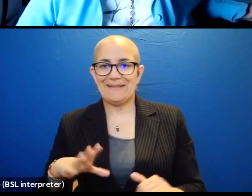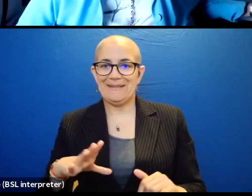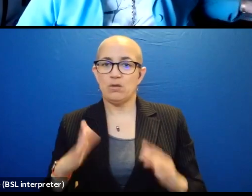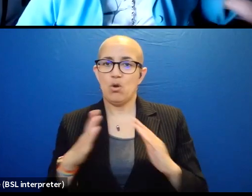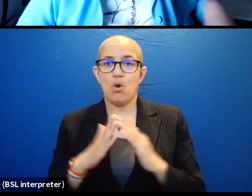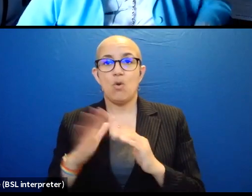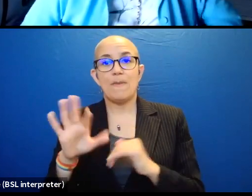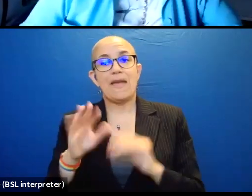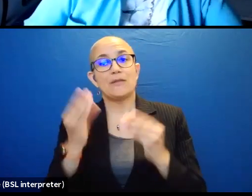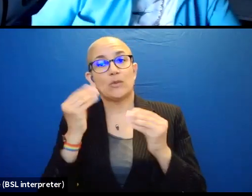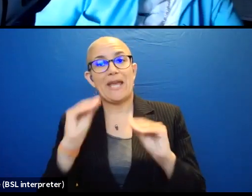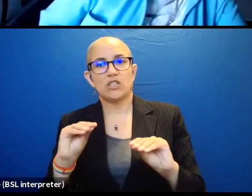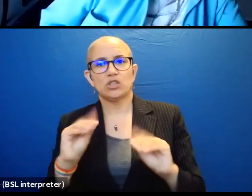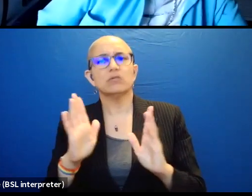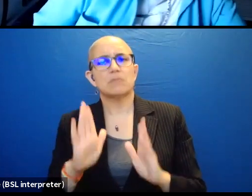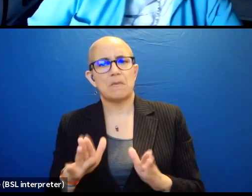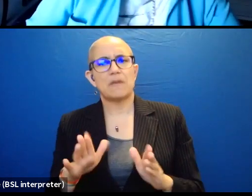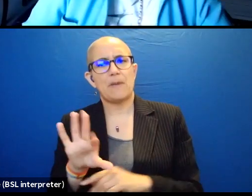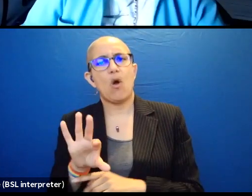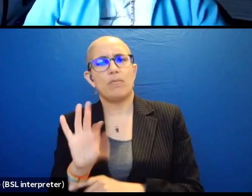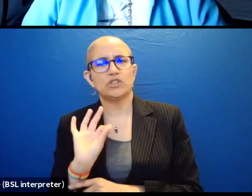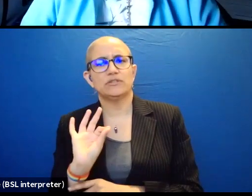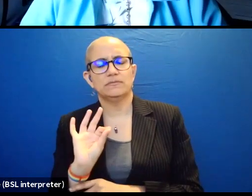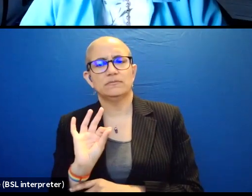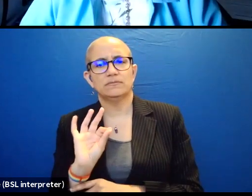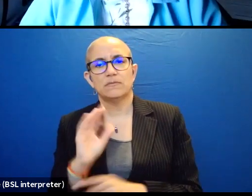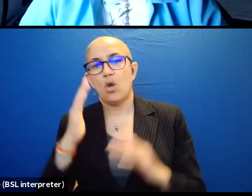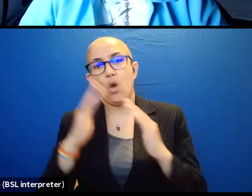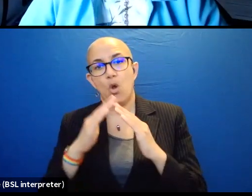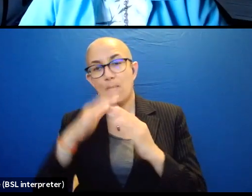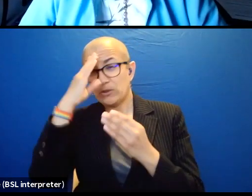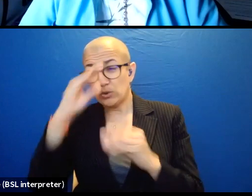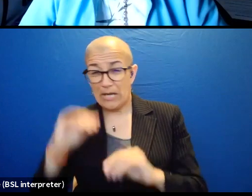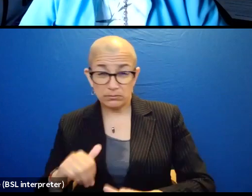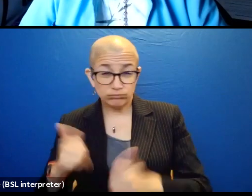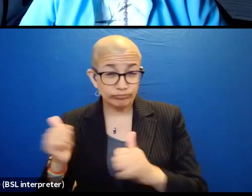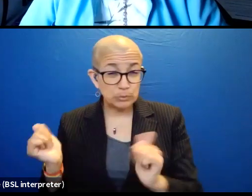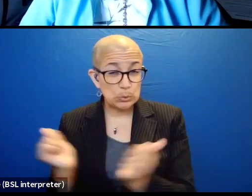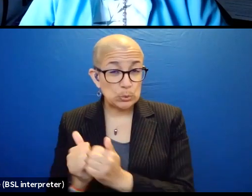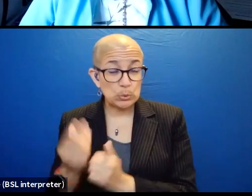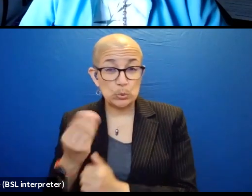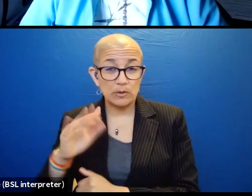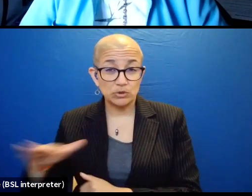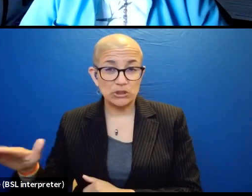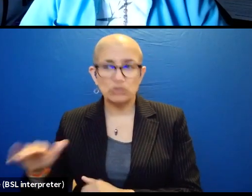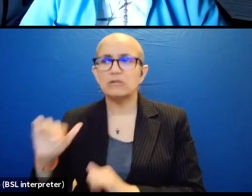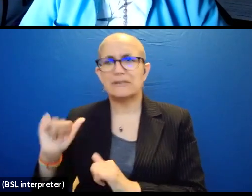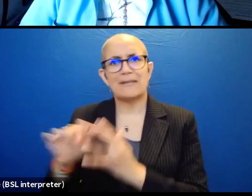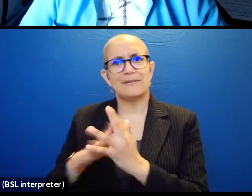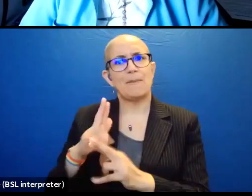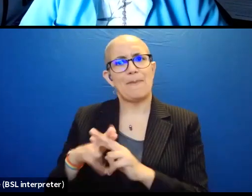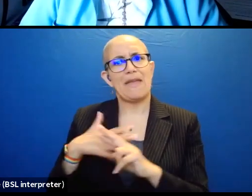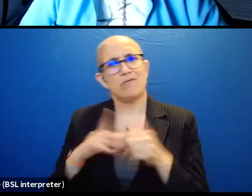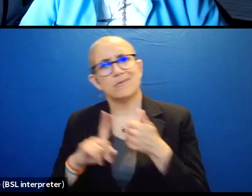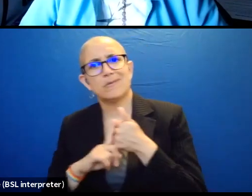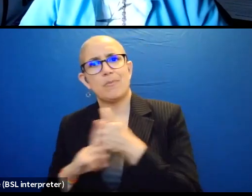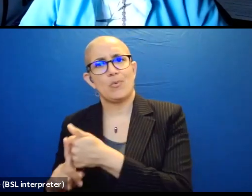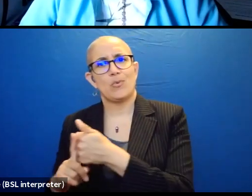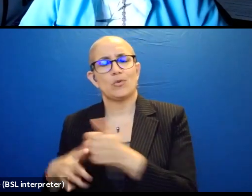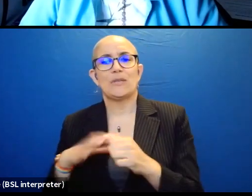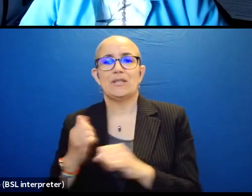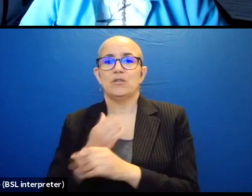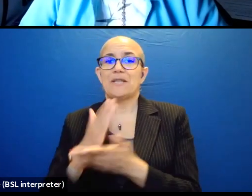option. Home education is really good for some children. Yes, parents need support, and we do need to make sure children